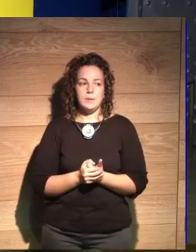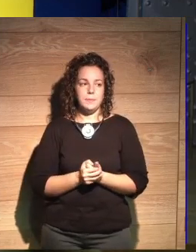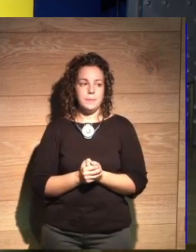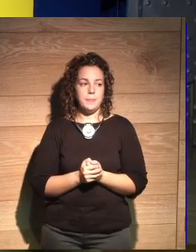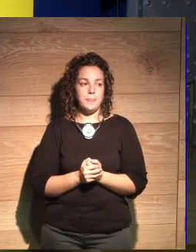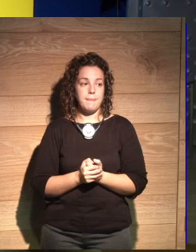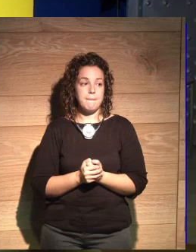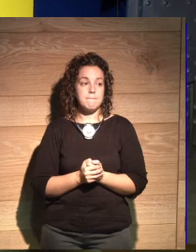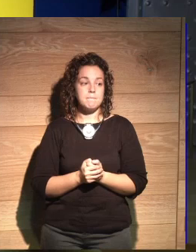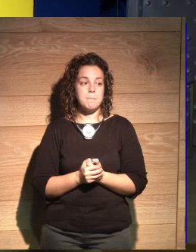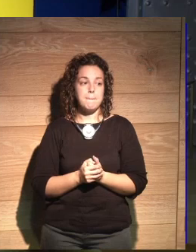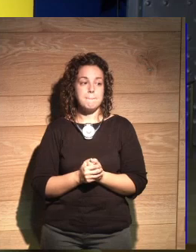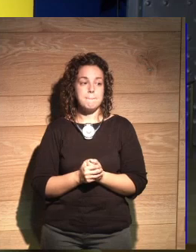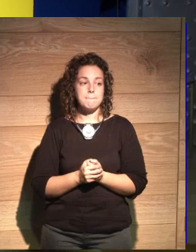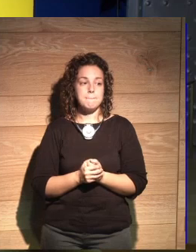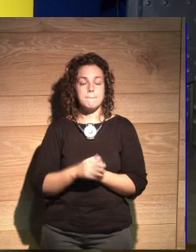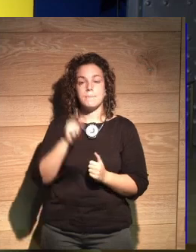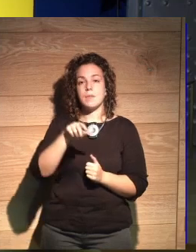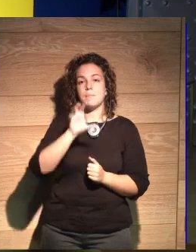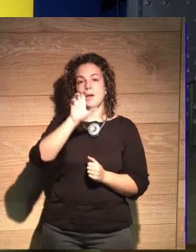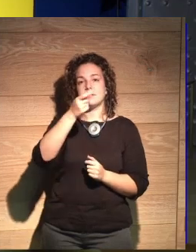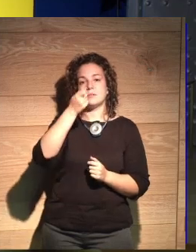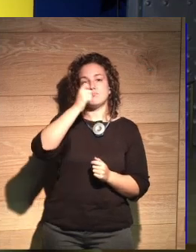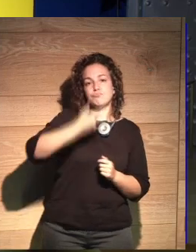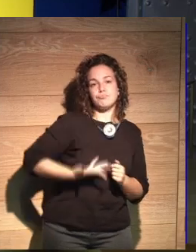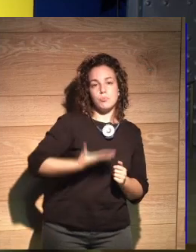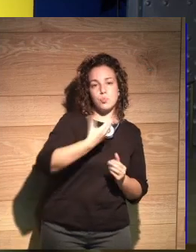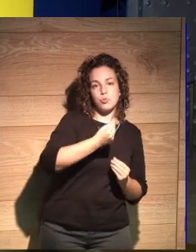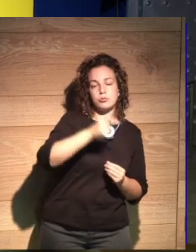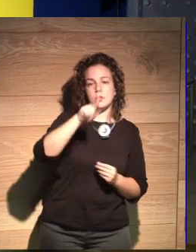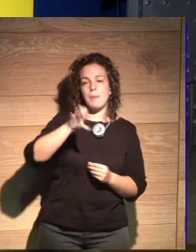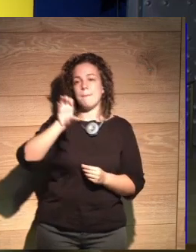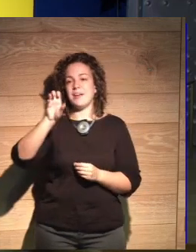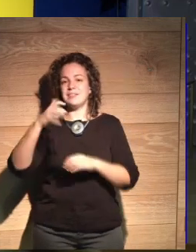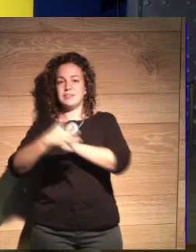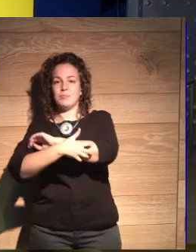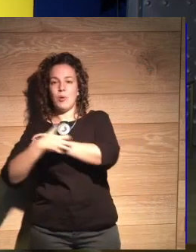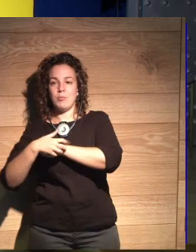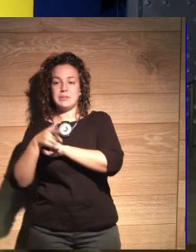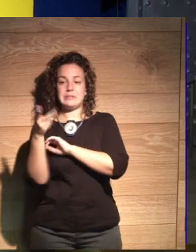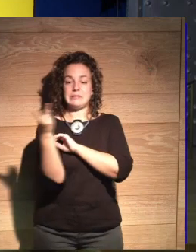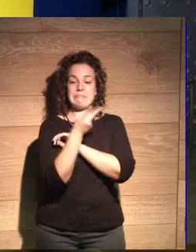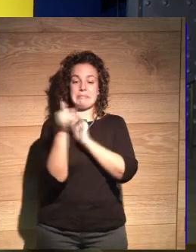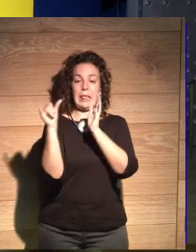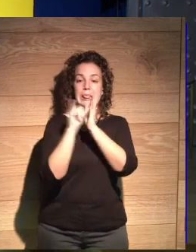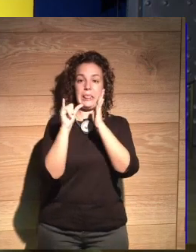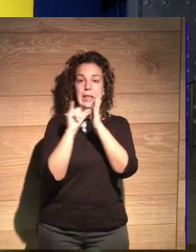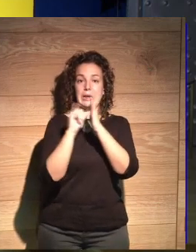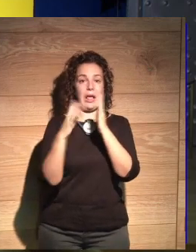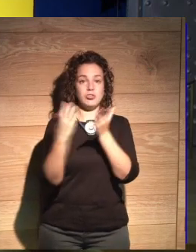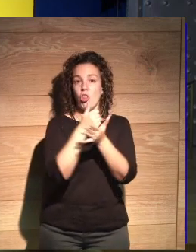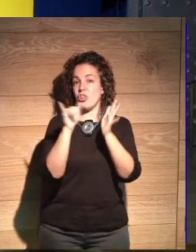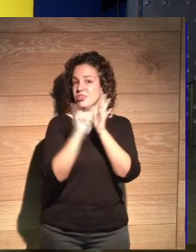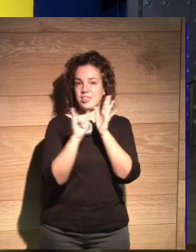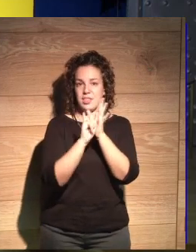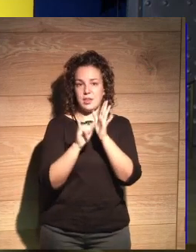to you, like a few kilometers away, and it's unsustainable in this globalized world for there to be